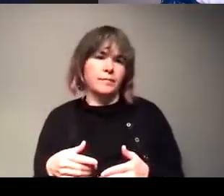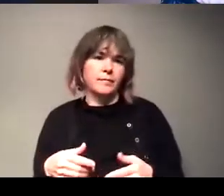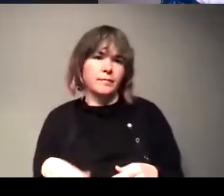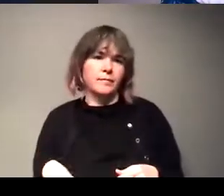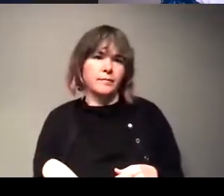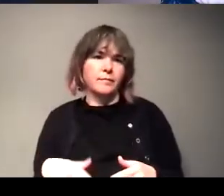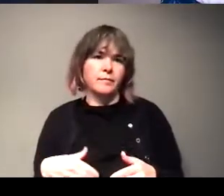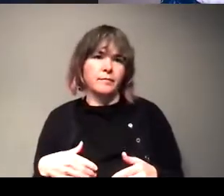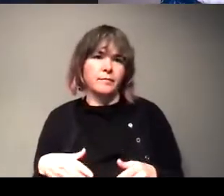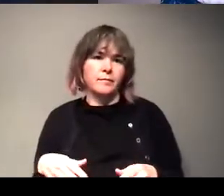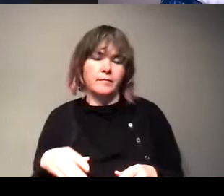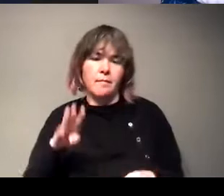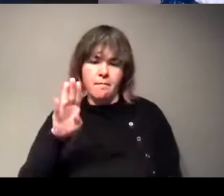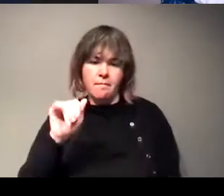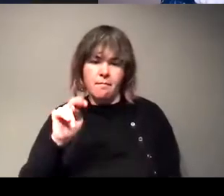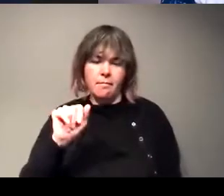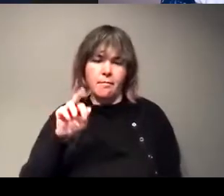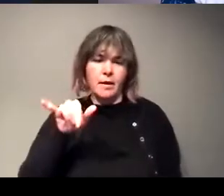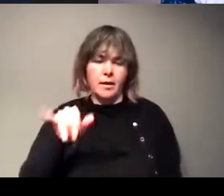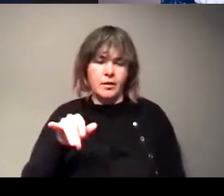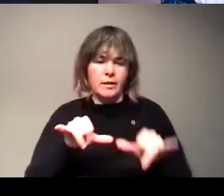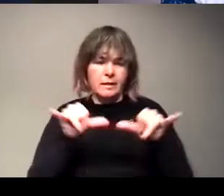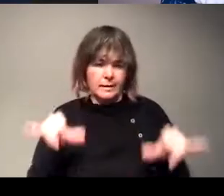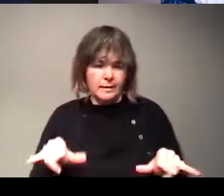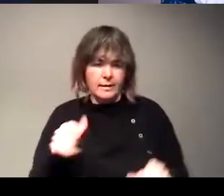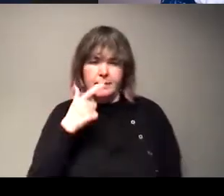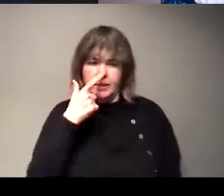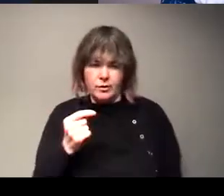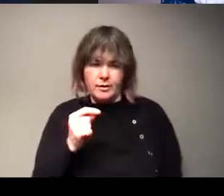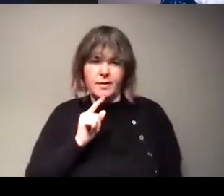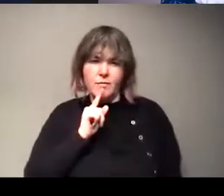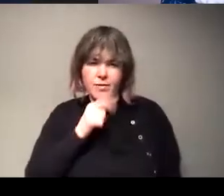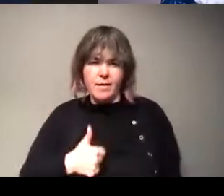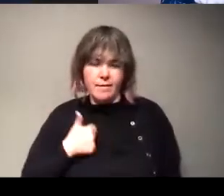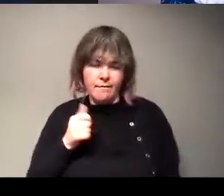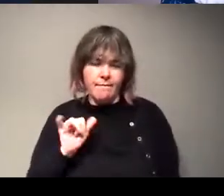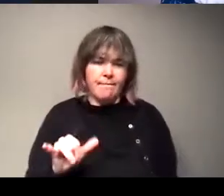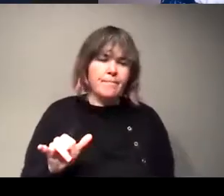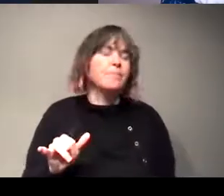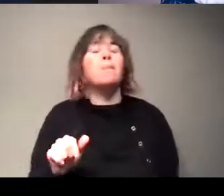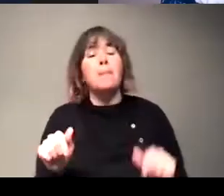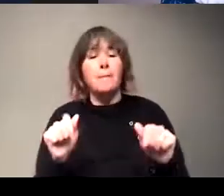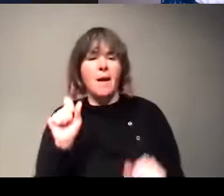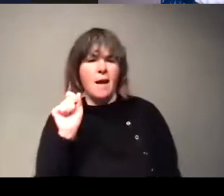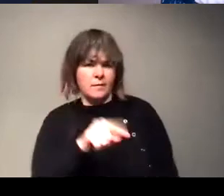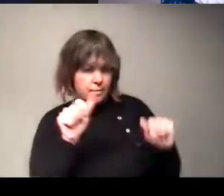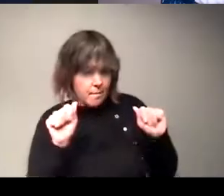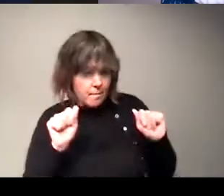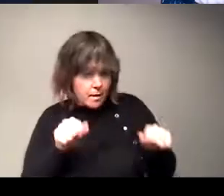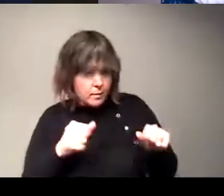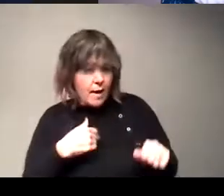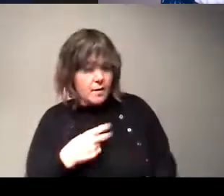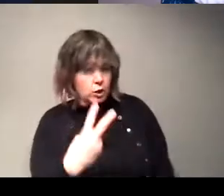binary system, which is interesting in real life. And so the question is it possible to have